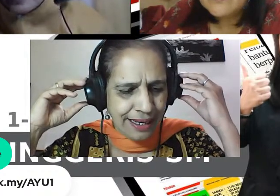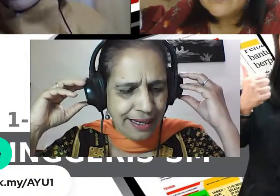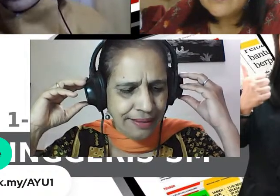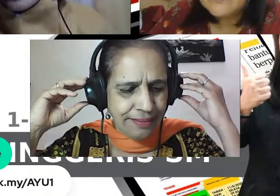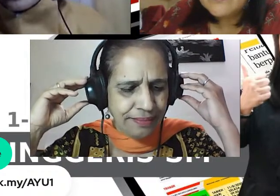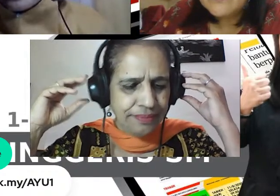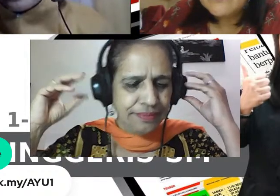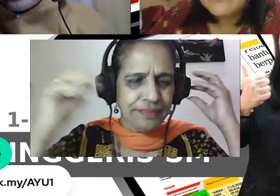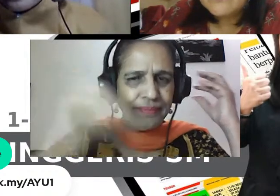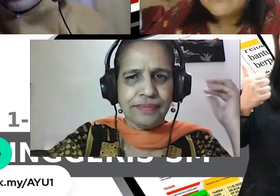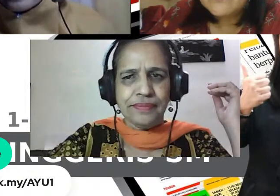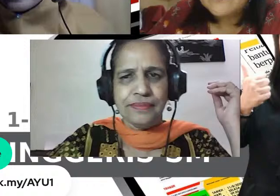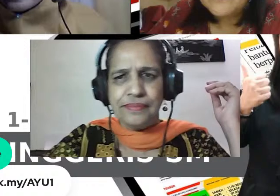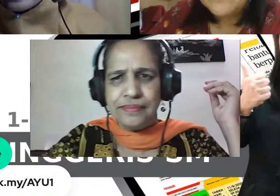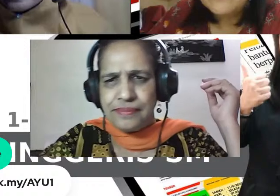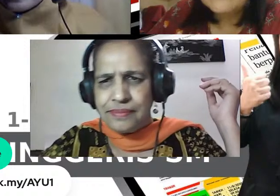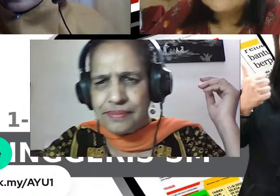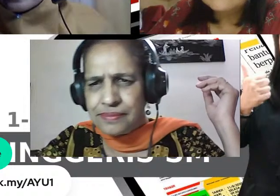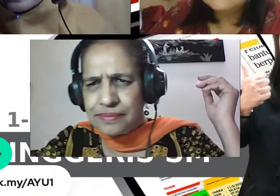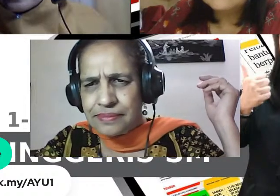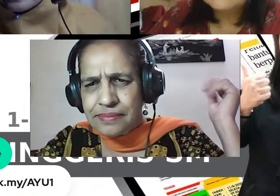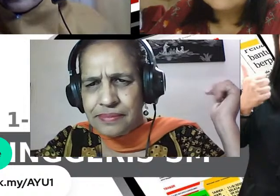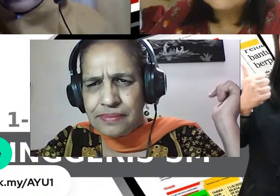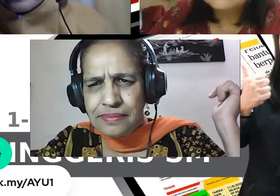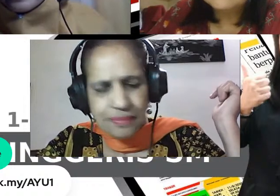Try again.